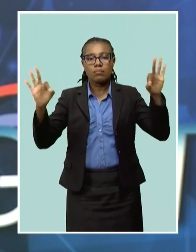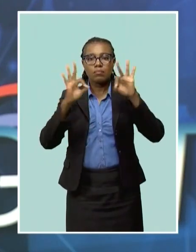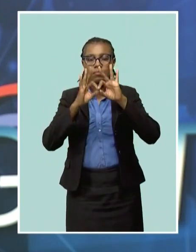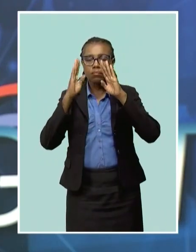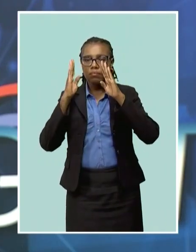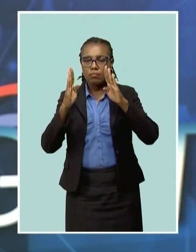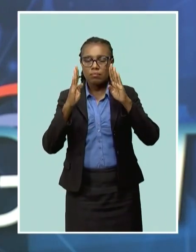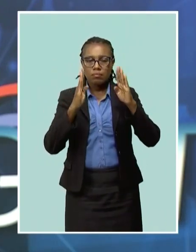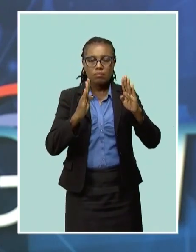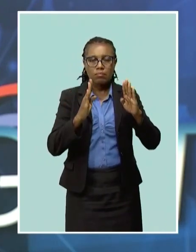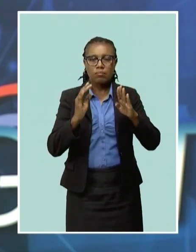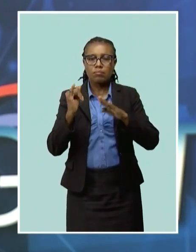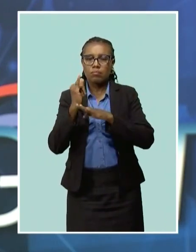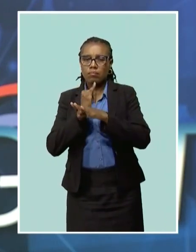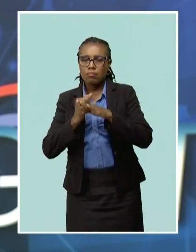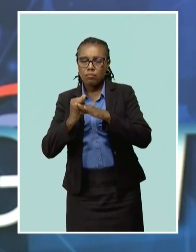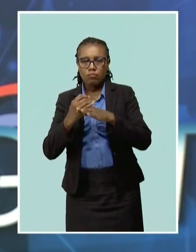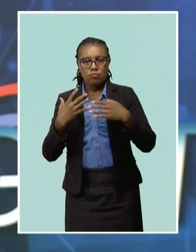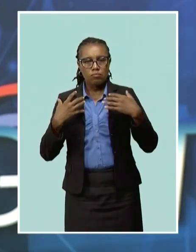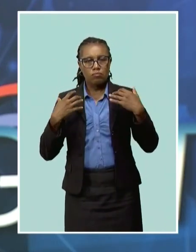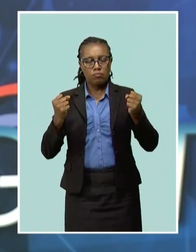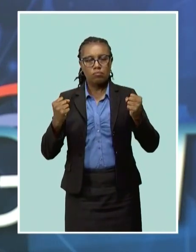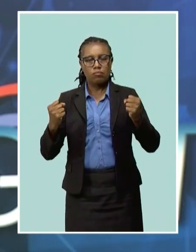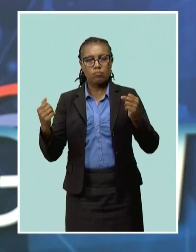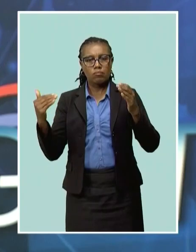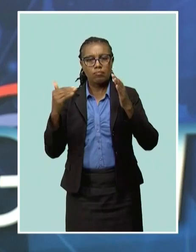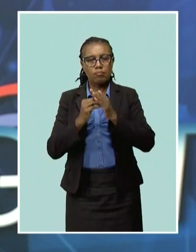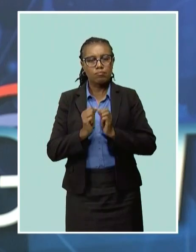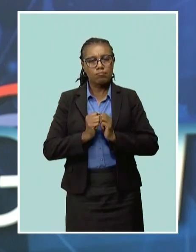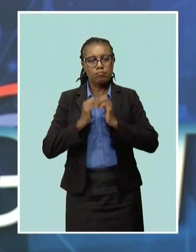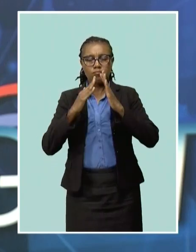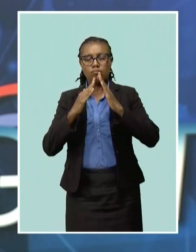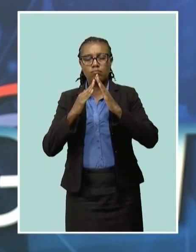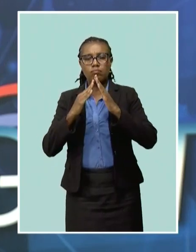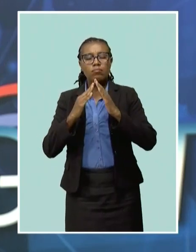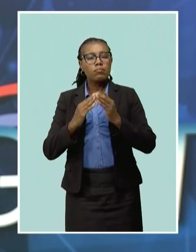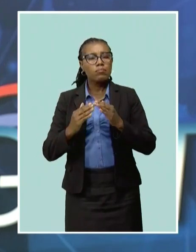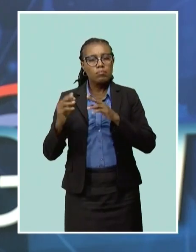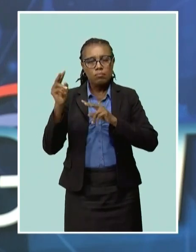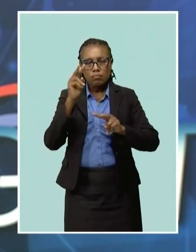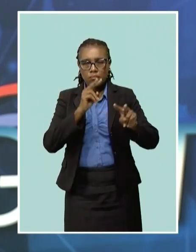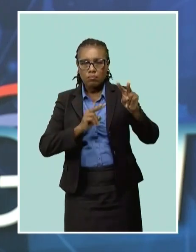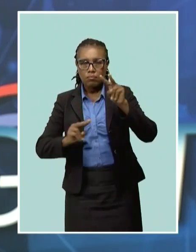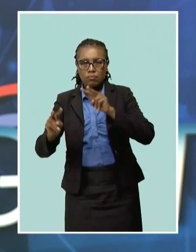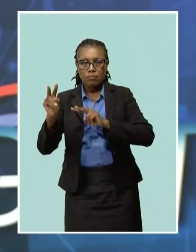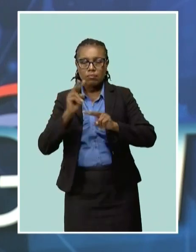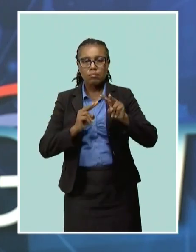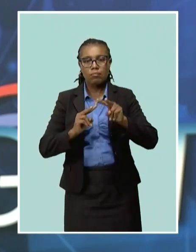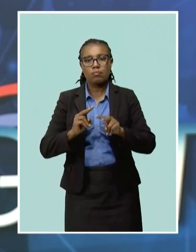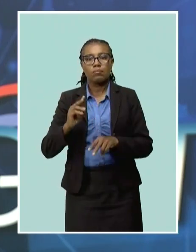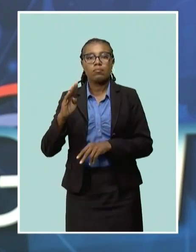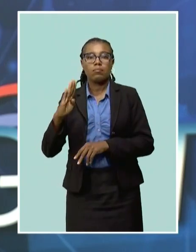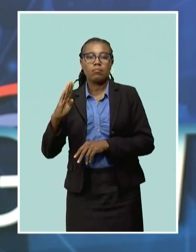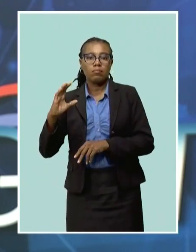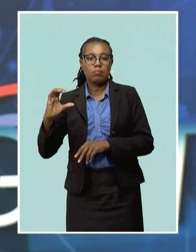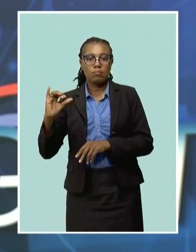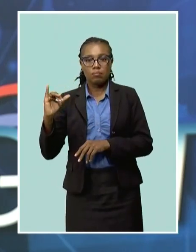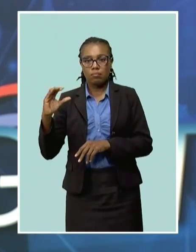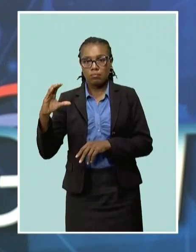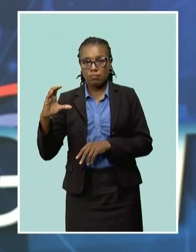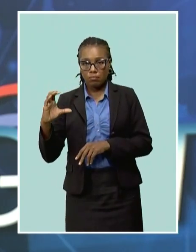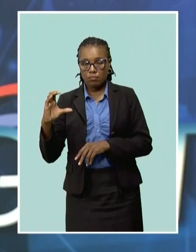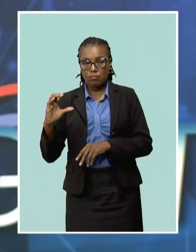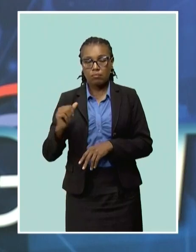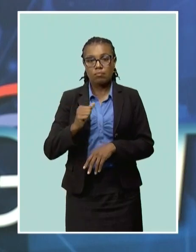examining the island's resilience when impacted by extreme weather events. It's the view of President of the Barbados Chamber of Commerce and